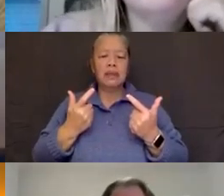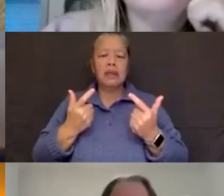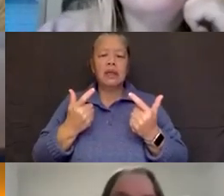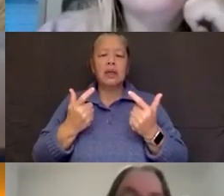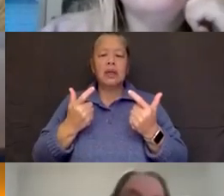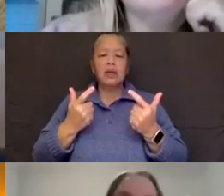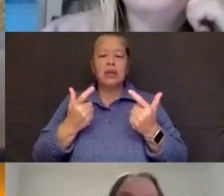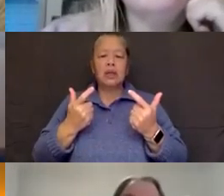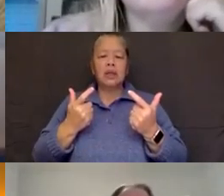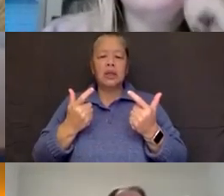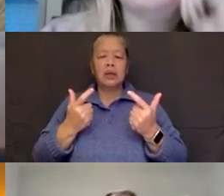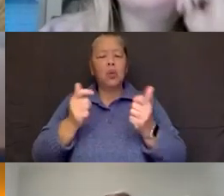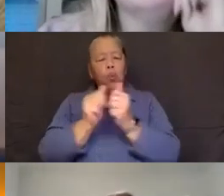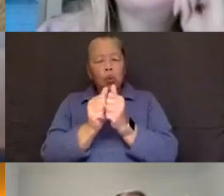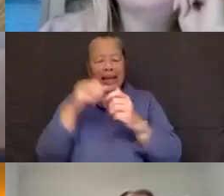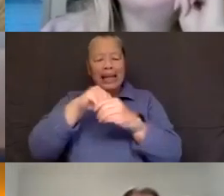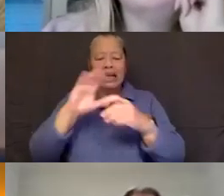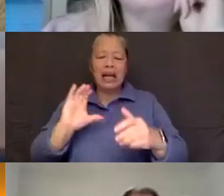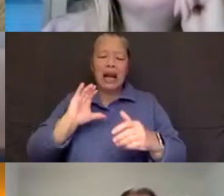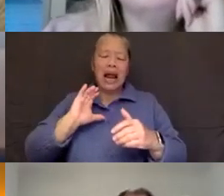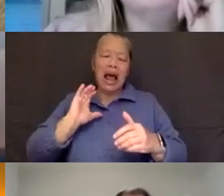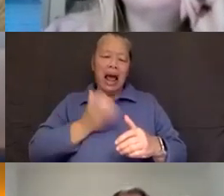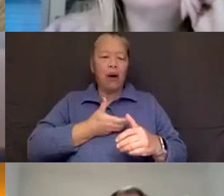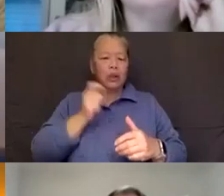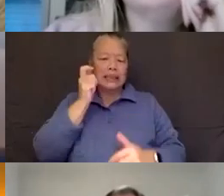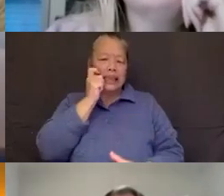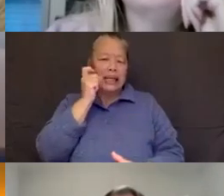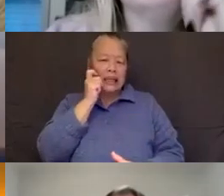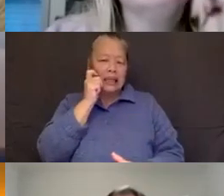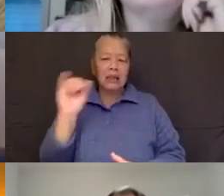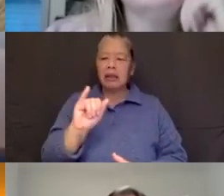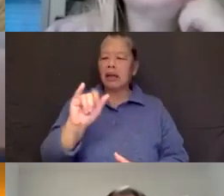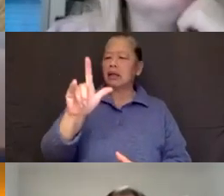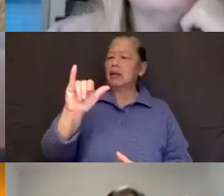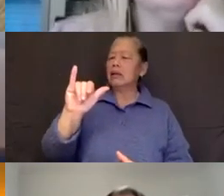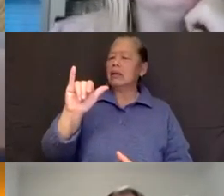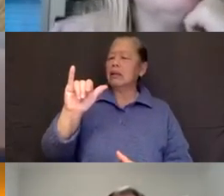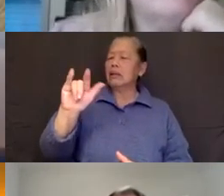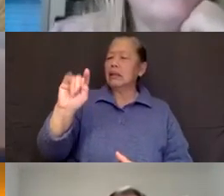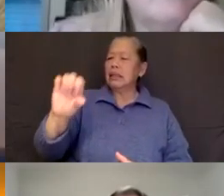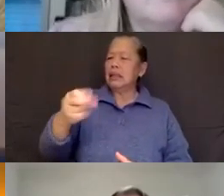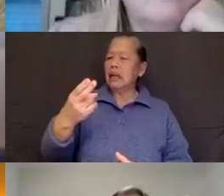within our skin, kind of like Letiah was talking, that